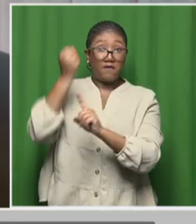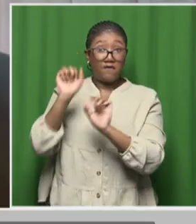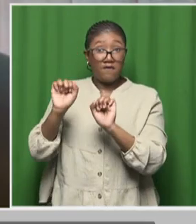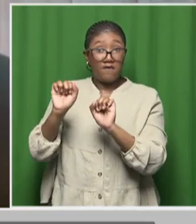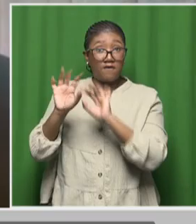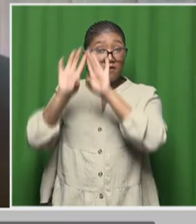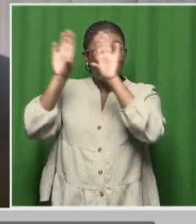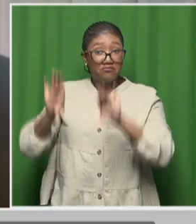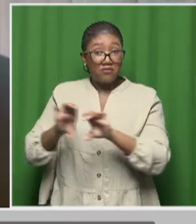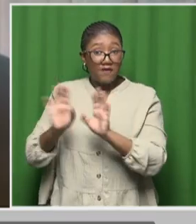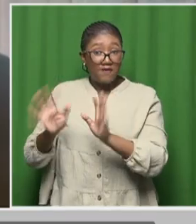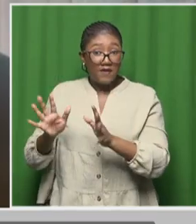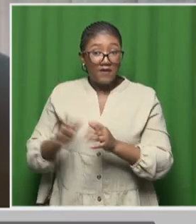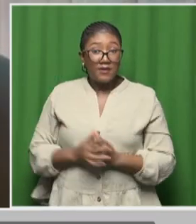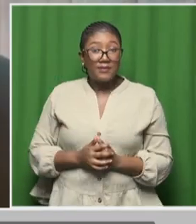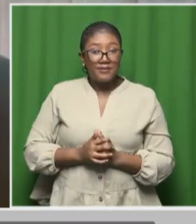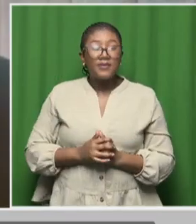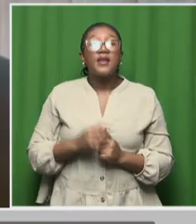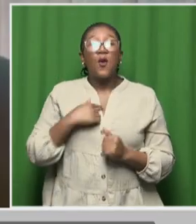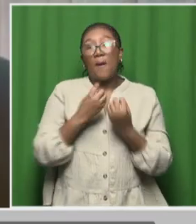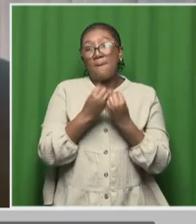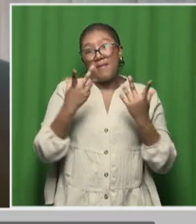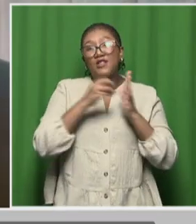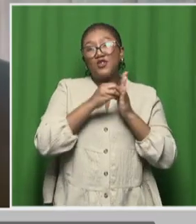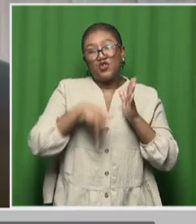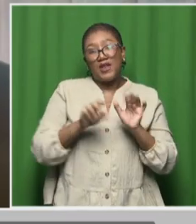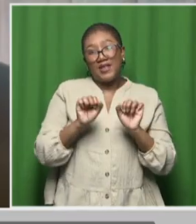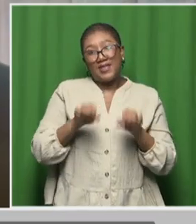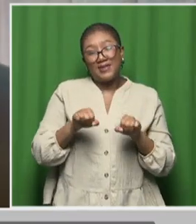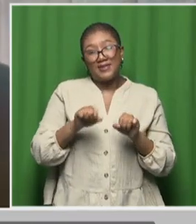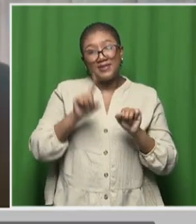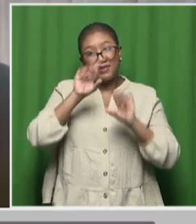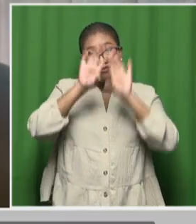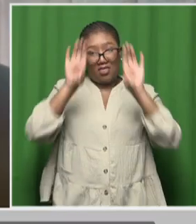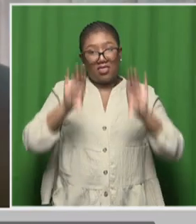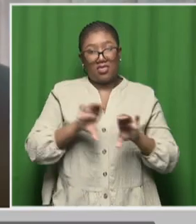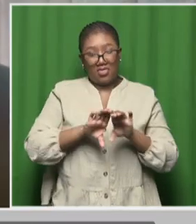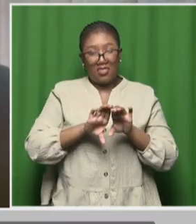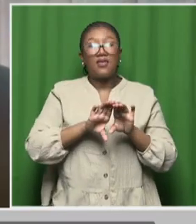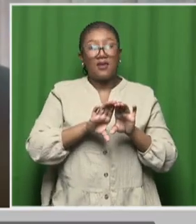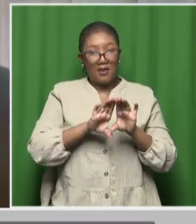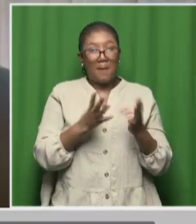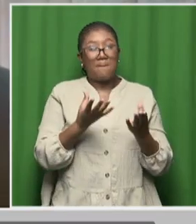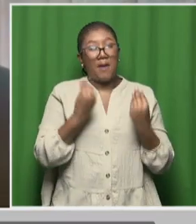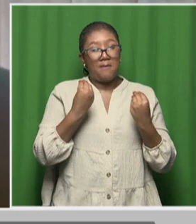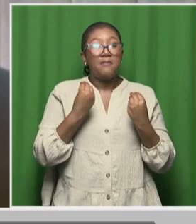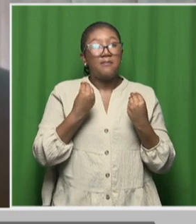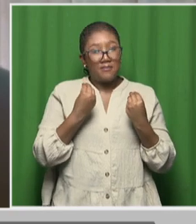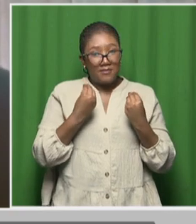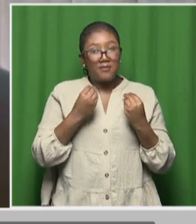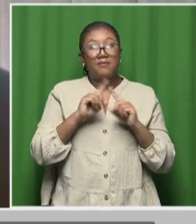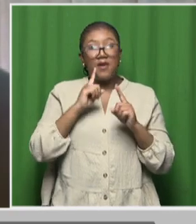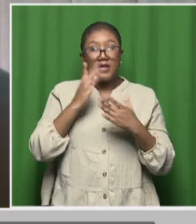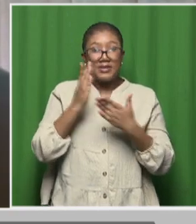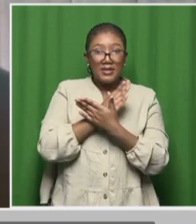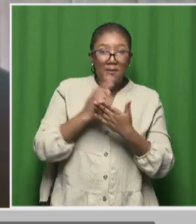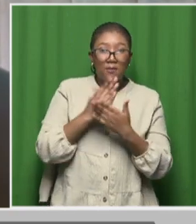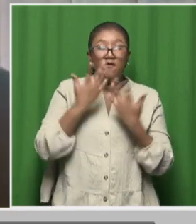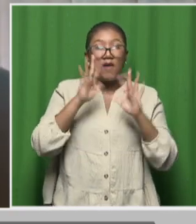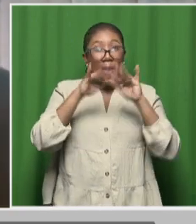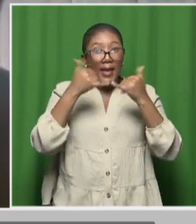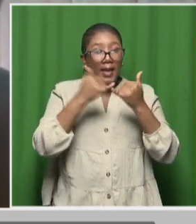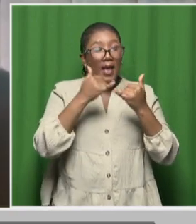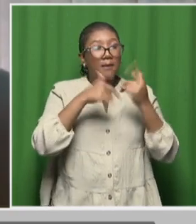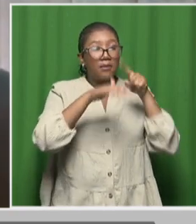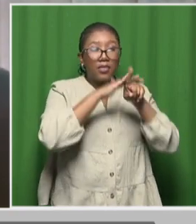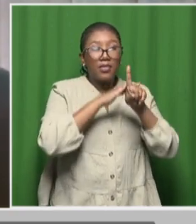So, I mean, like we've had quite a few students, right? Mm-hmm. So we done data science mainly for, you know, training for B2B companies. We just